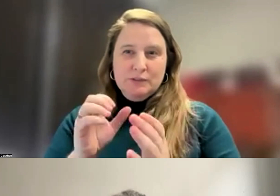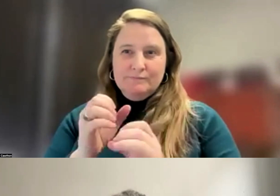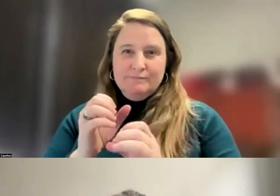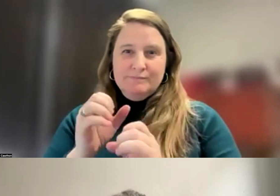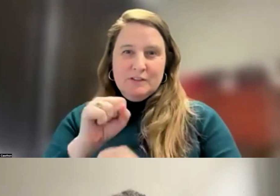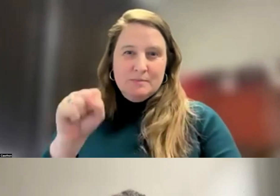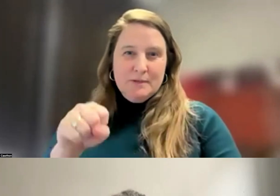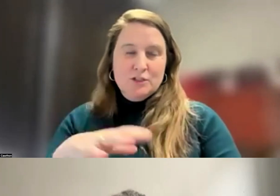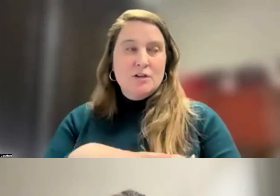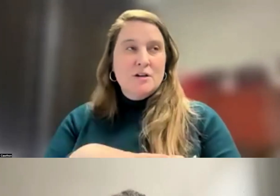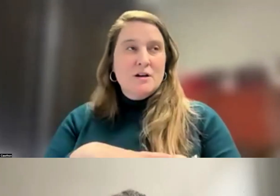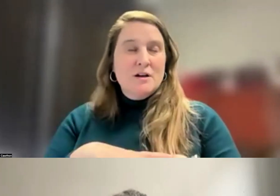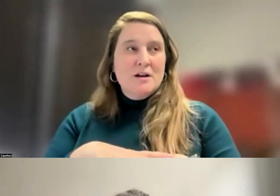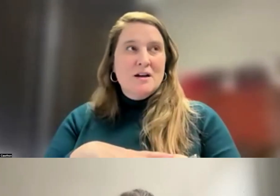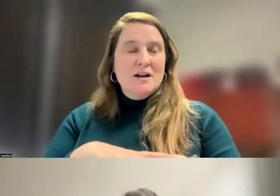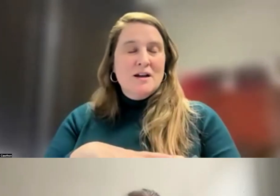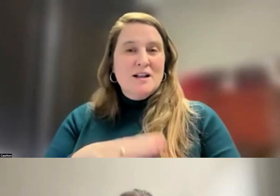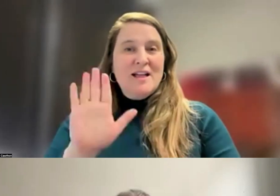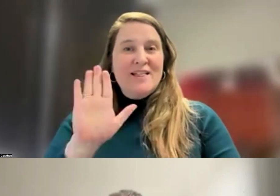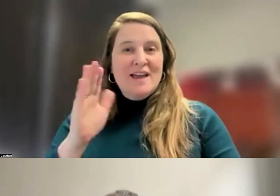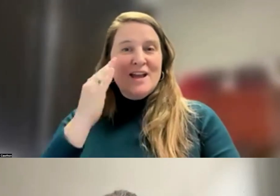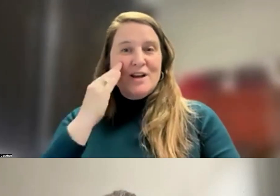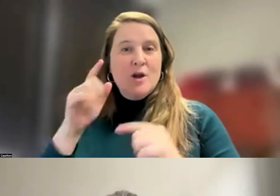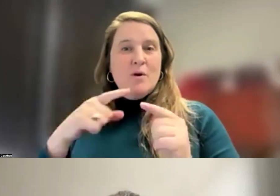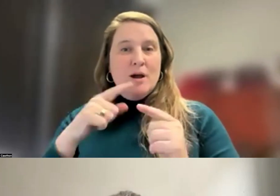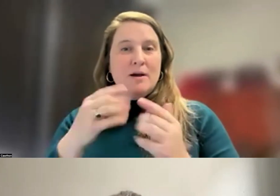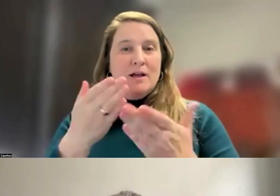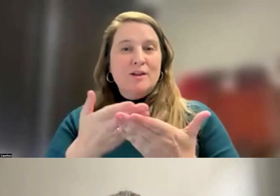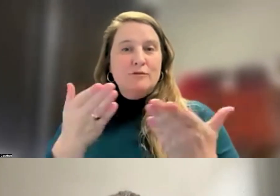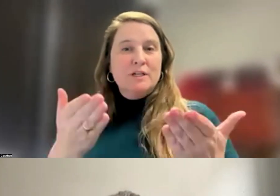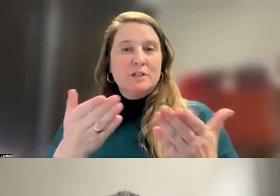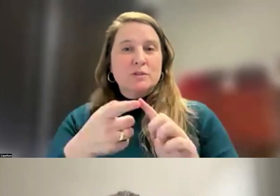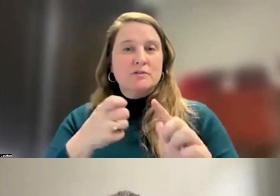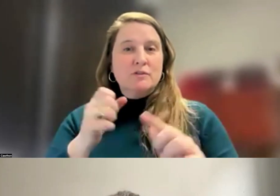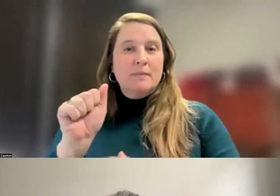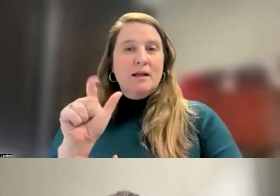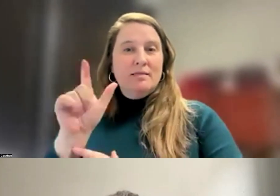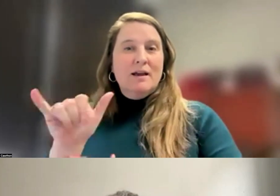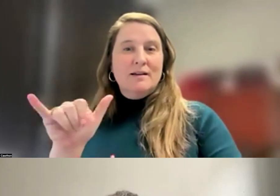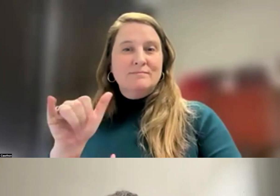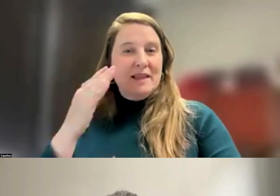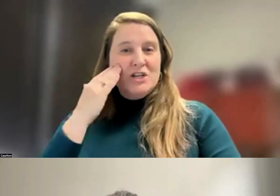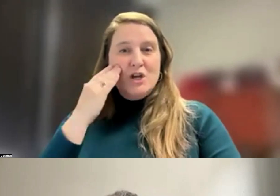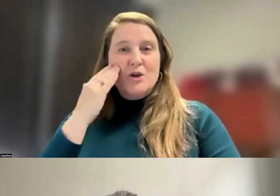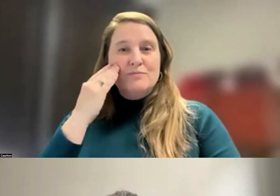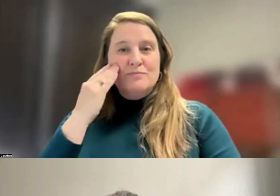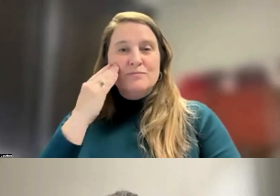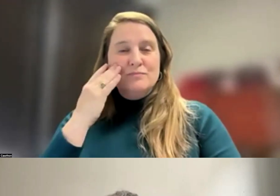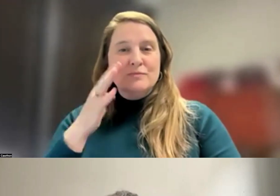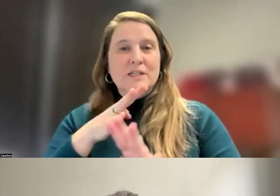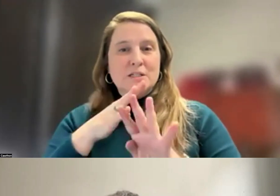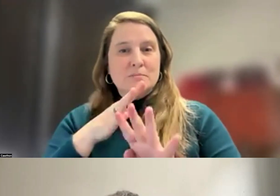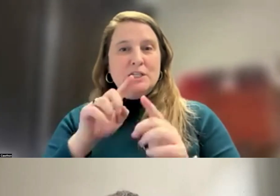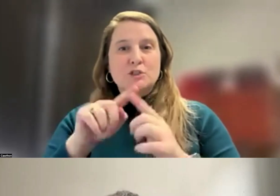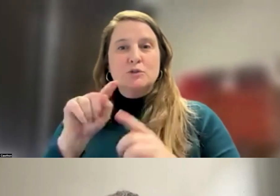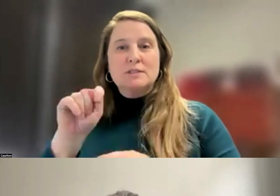over 130 students every semester, and they know about the resources from Ally,